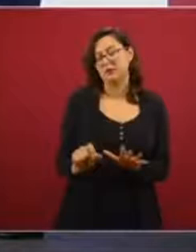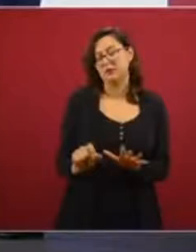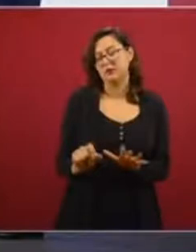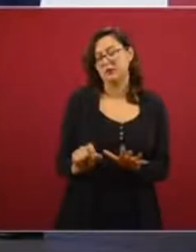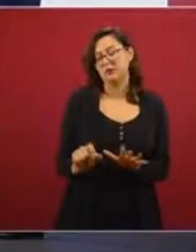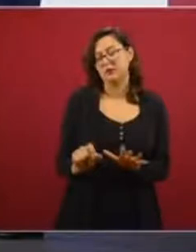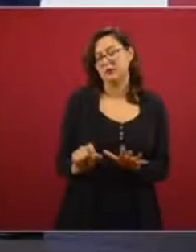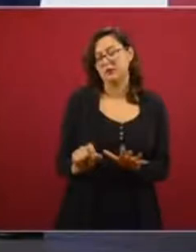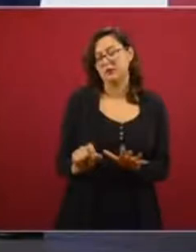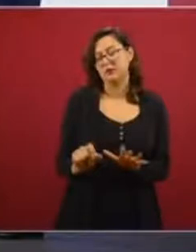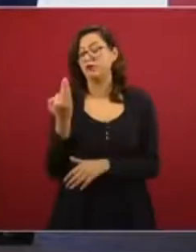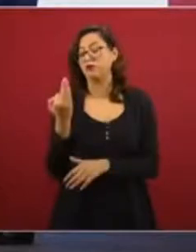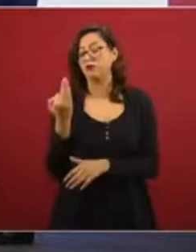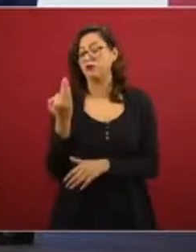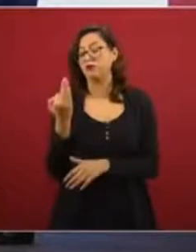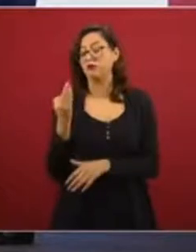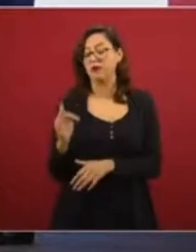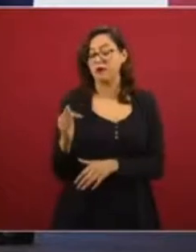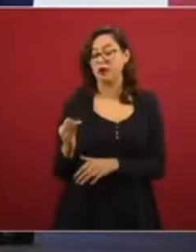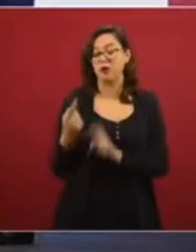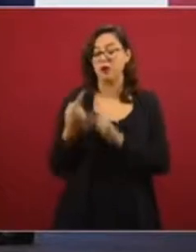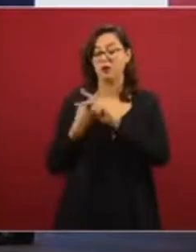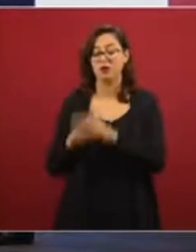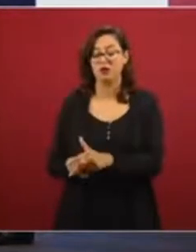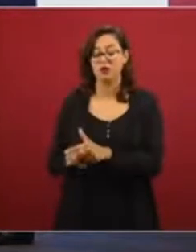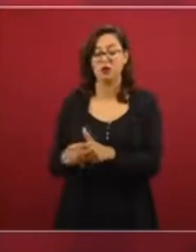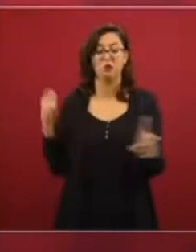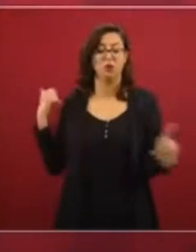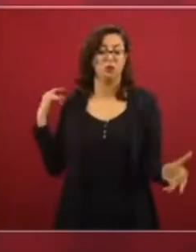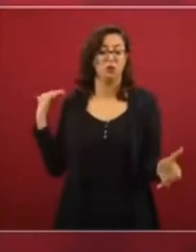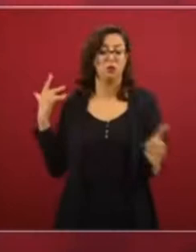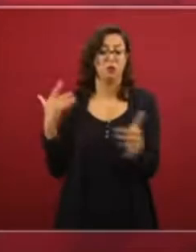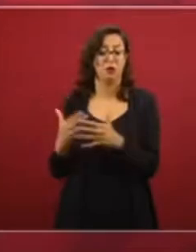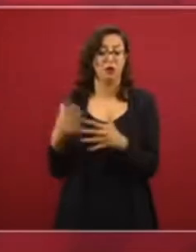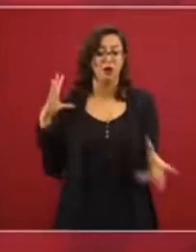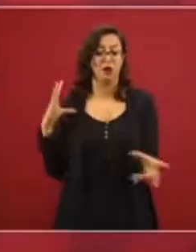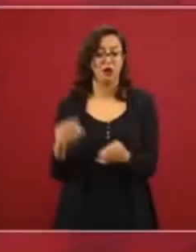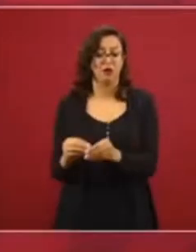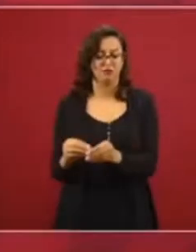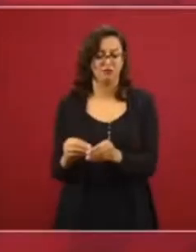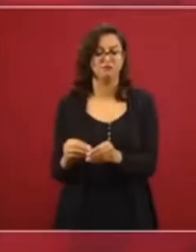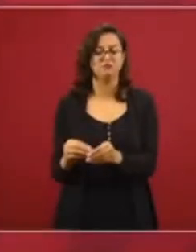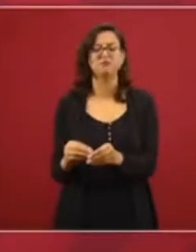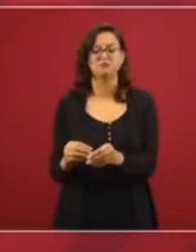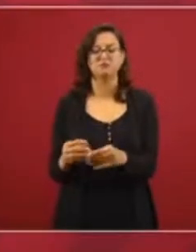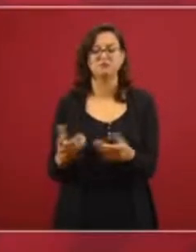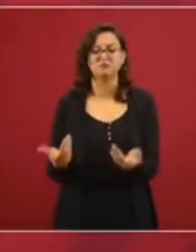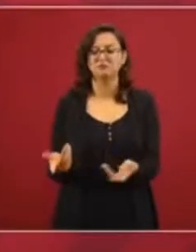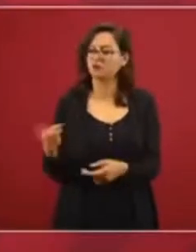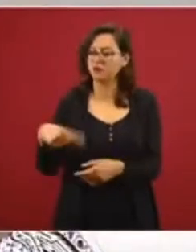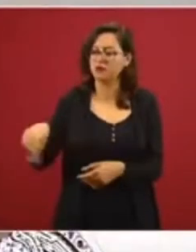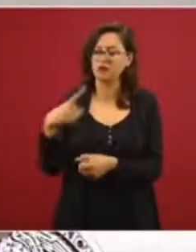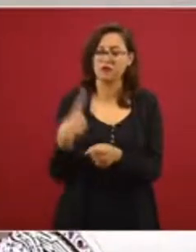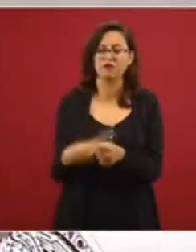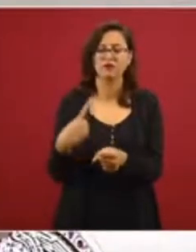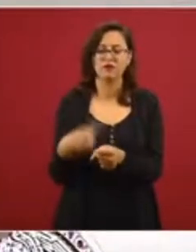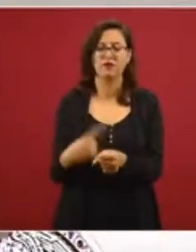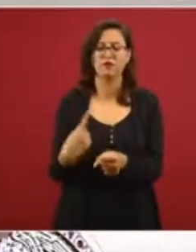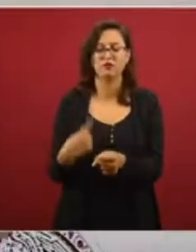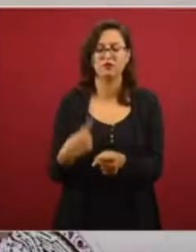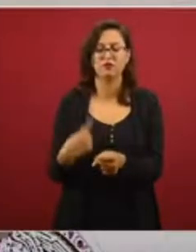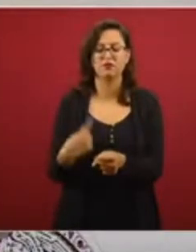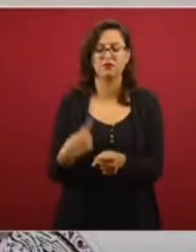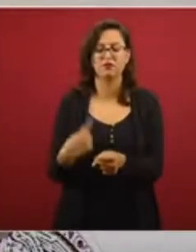since February that they would have. Han tenido la confirmación de la